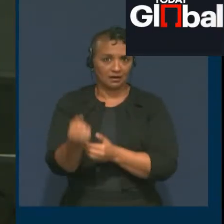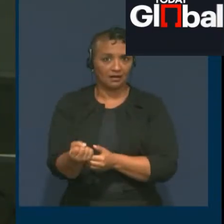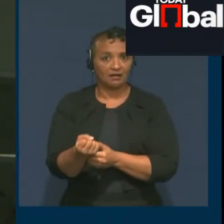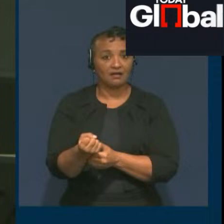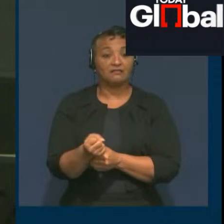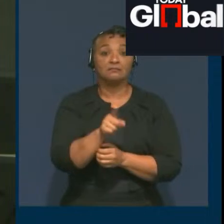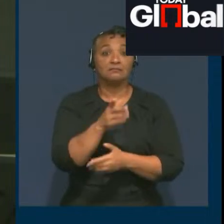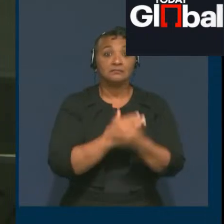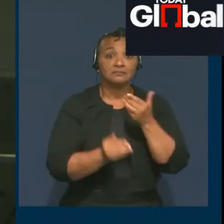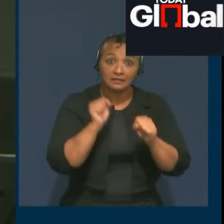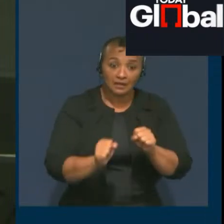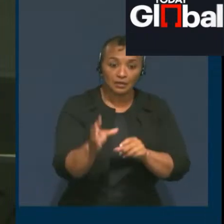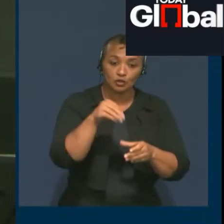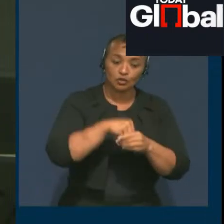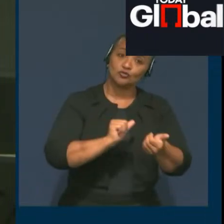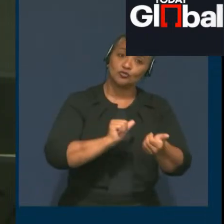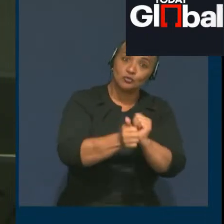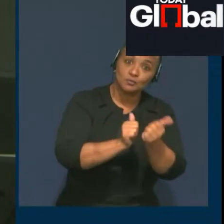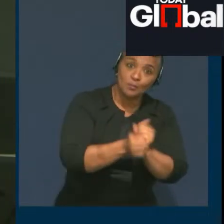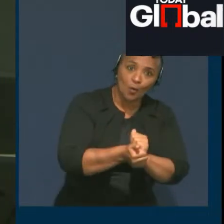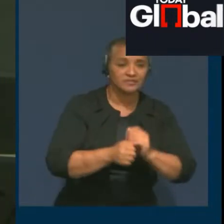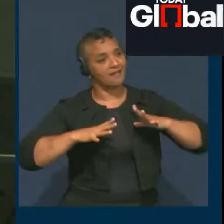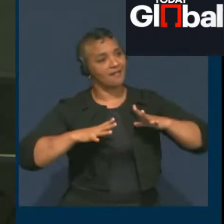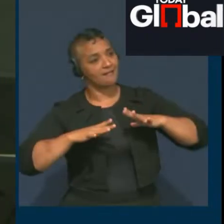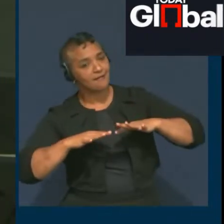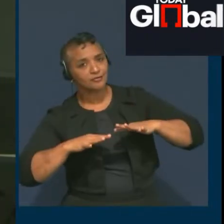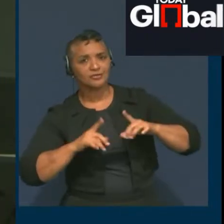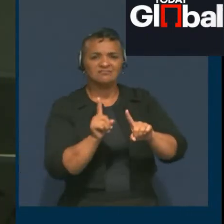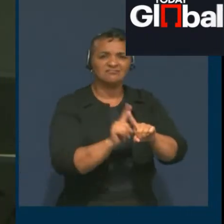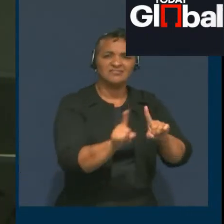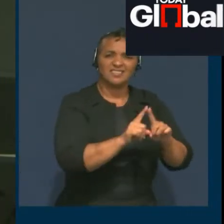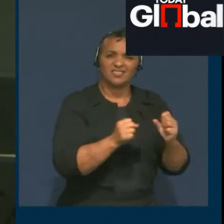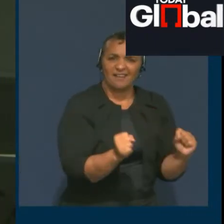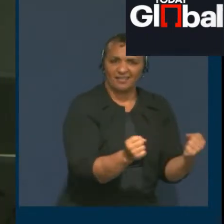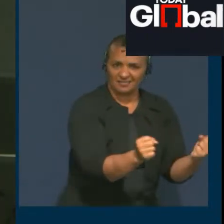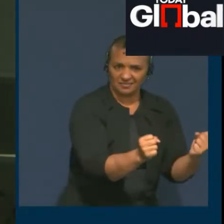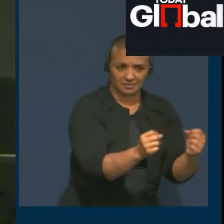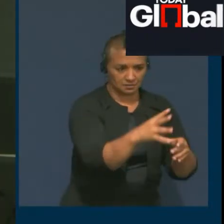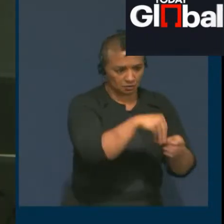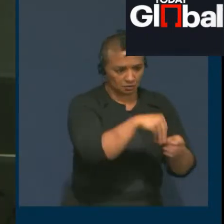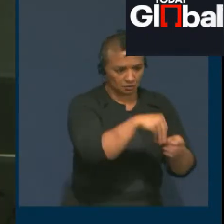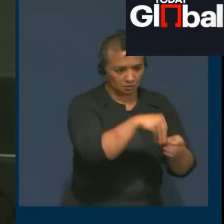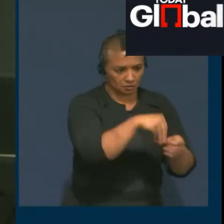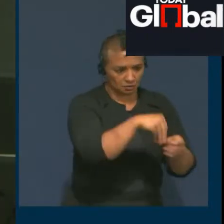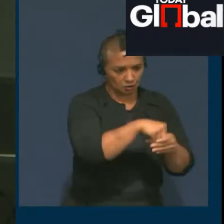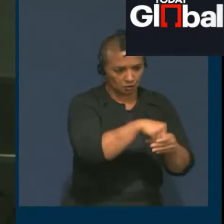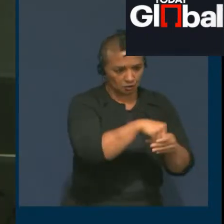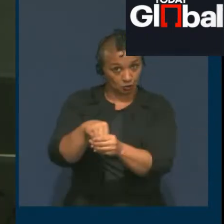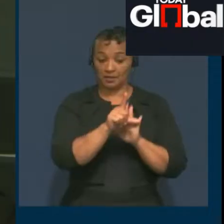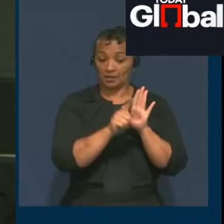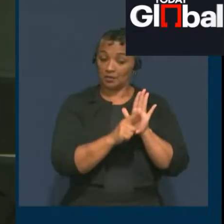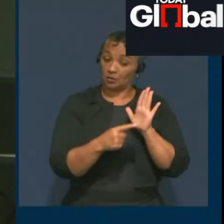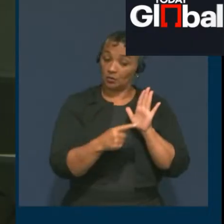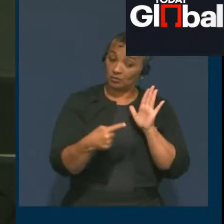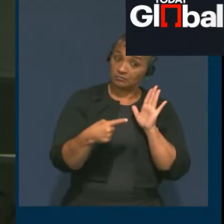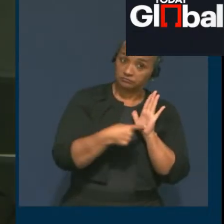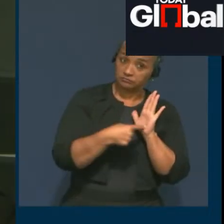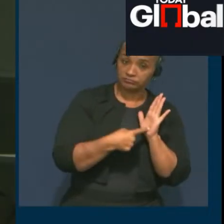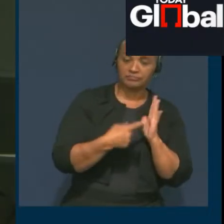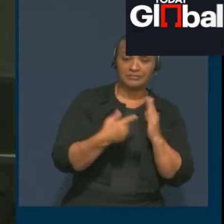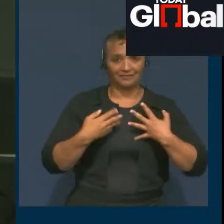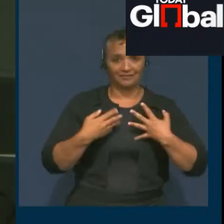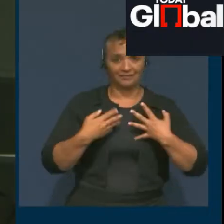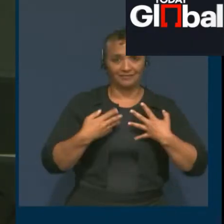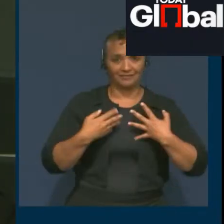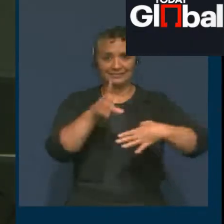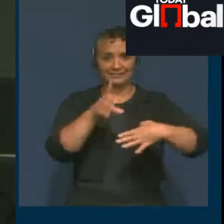sports, leisure activities, and it also provides for the establishment of a unified database, and